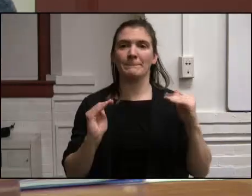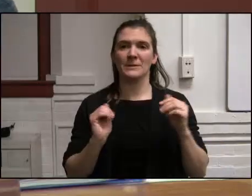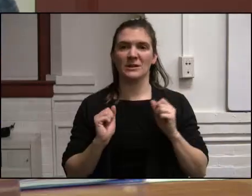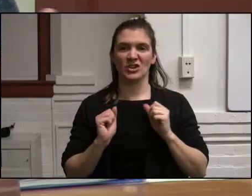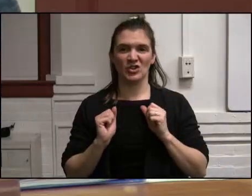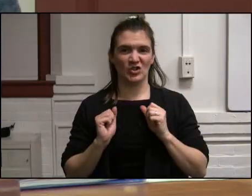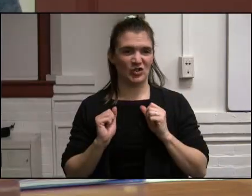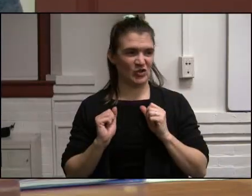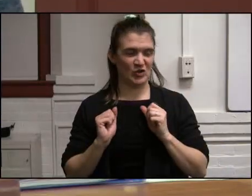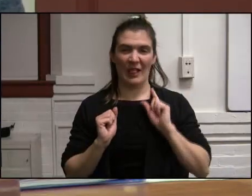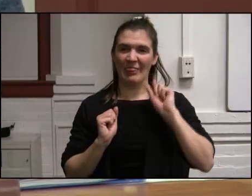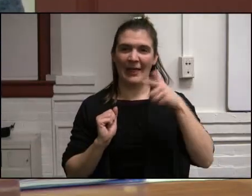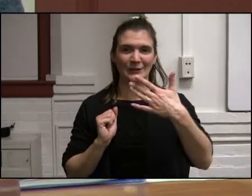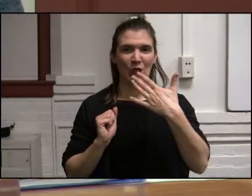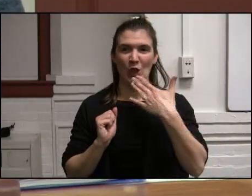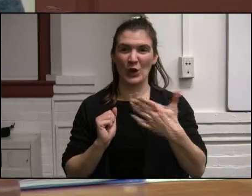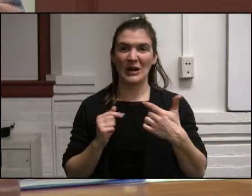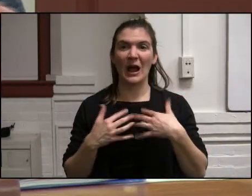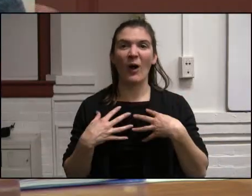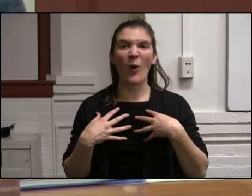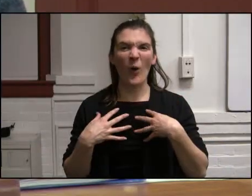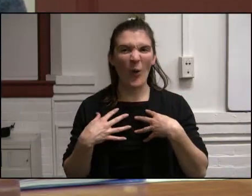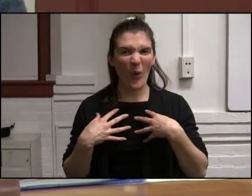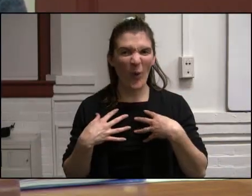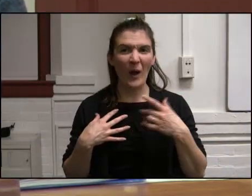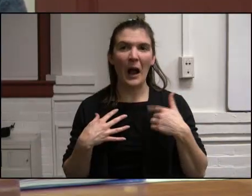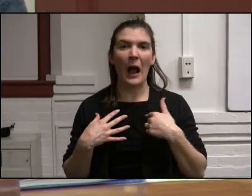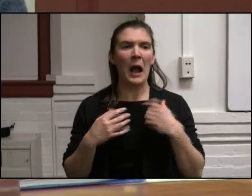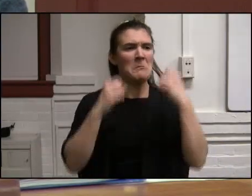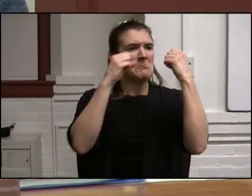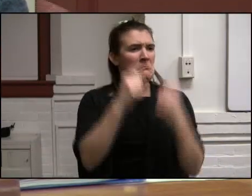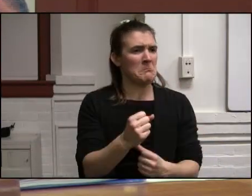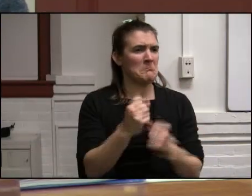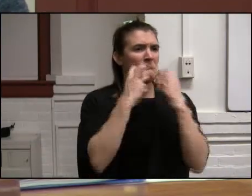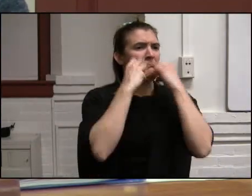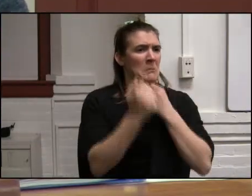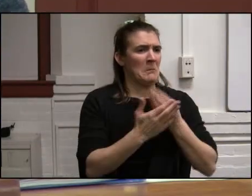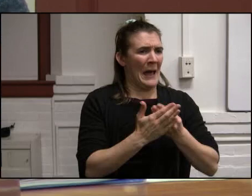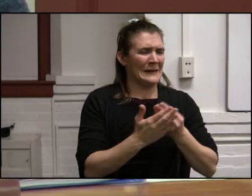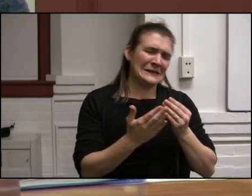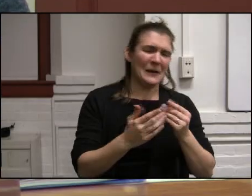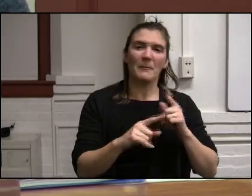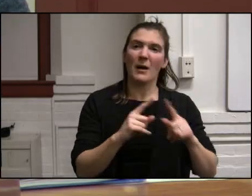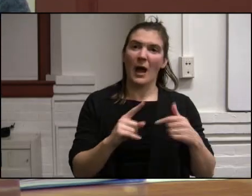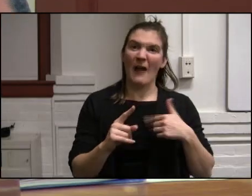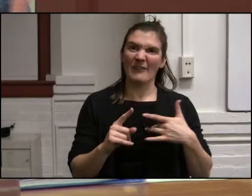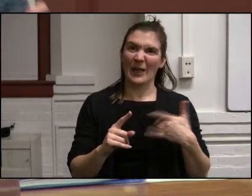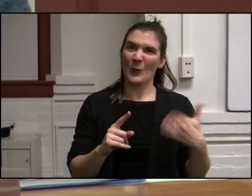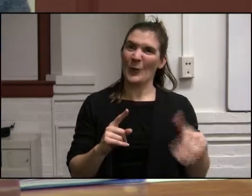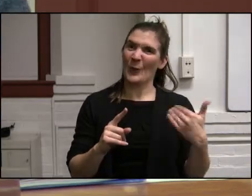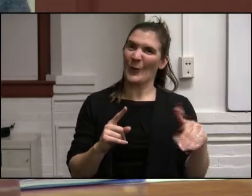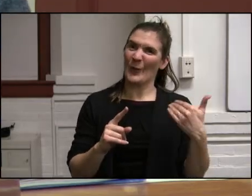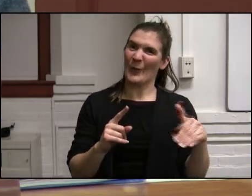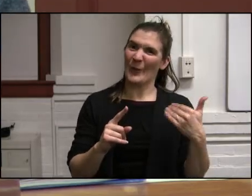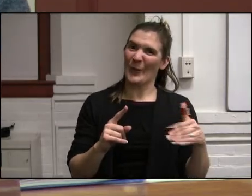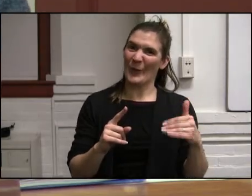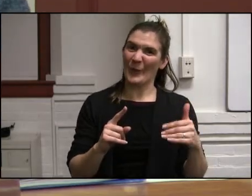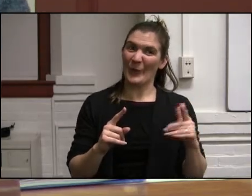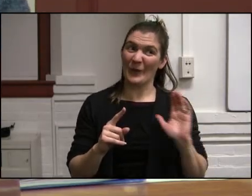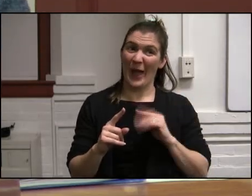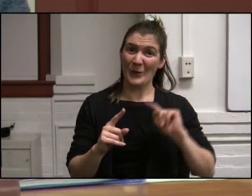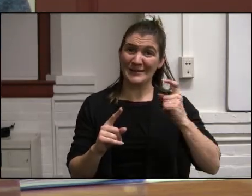And so I don't often find myself in the fiscal conservative role on this board, but I think that, you know,